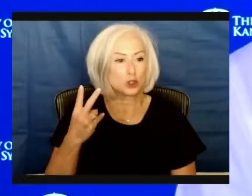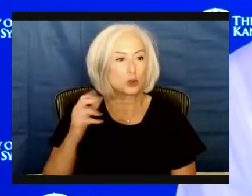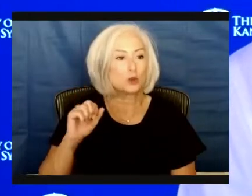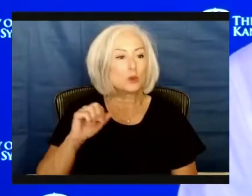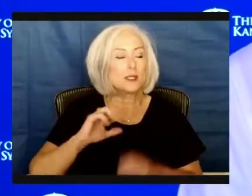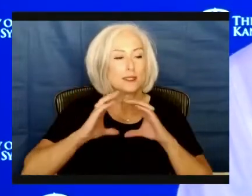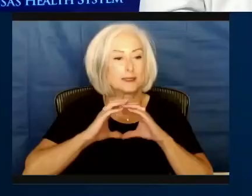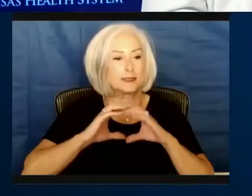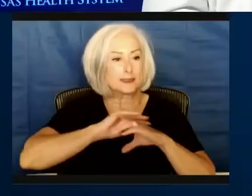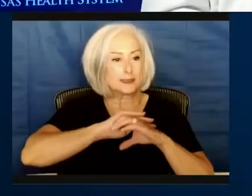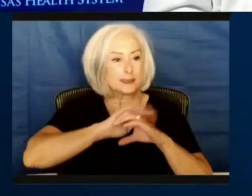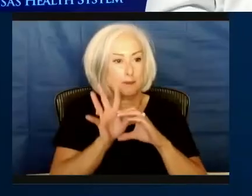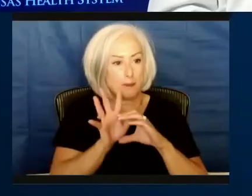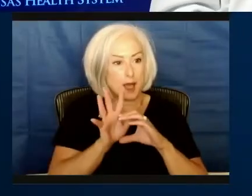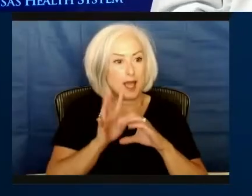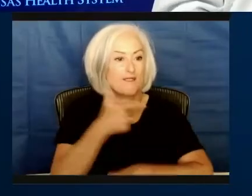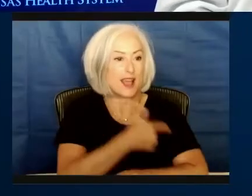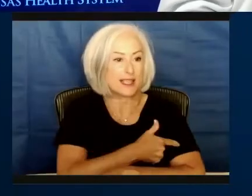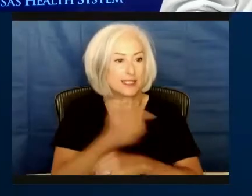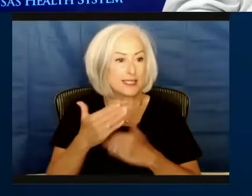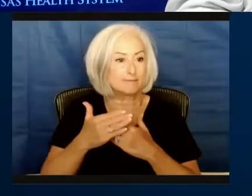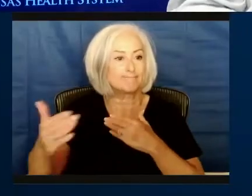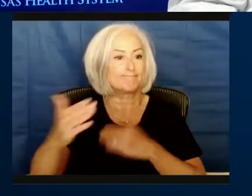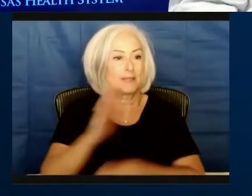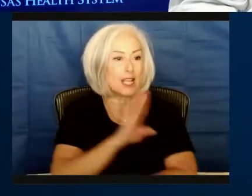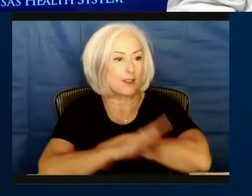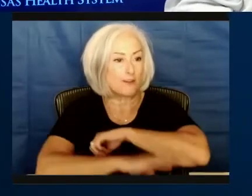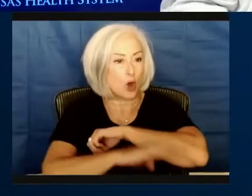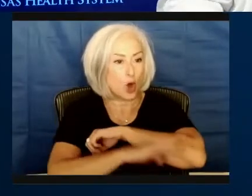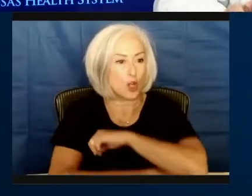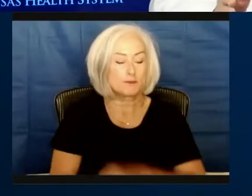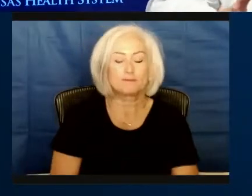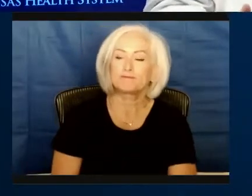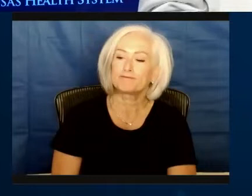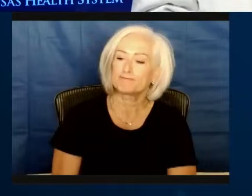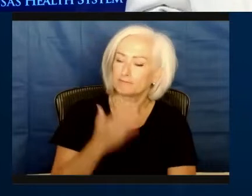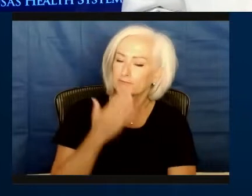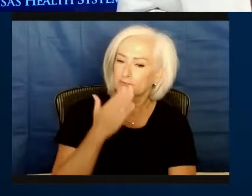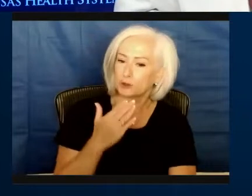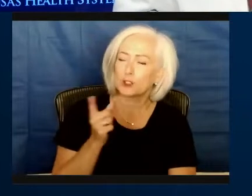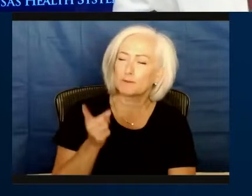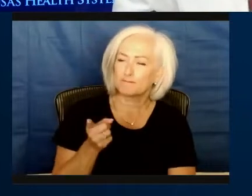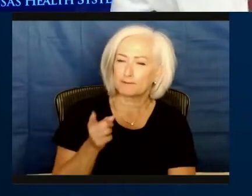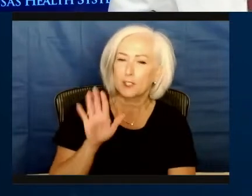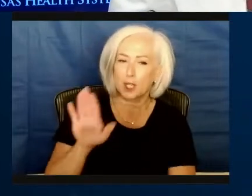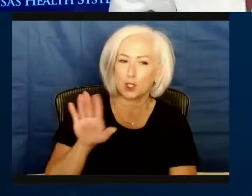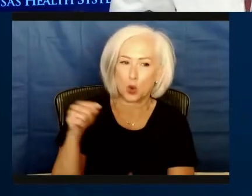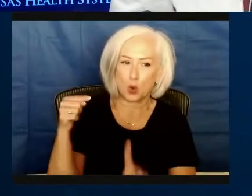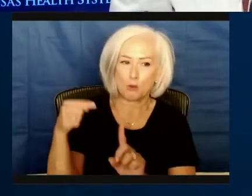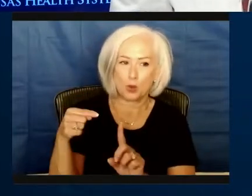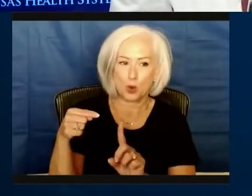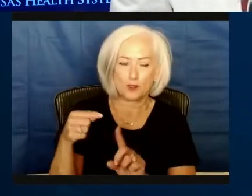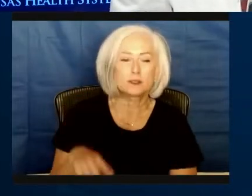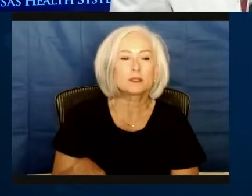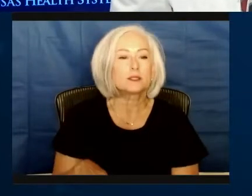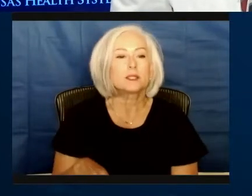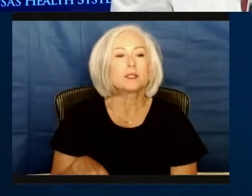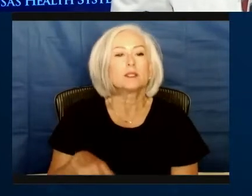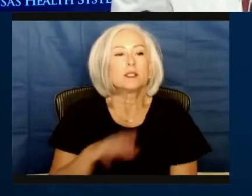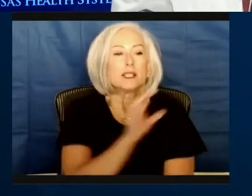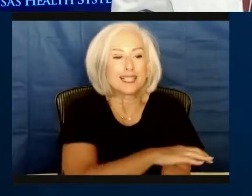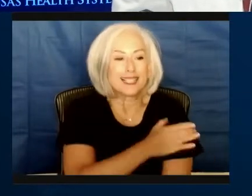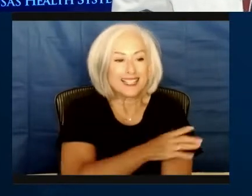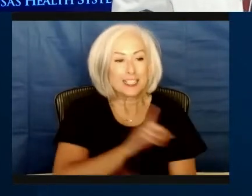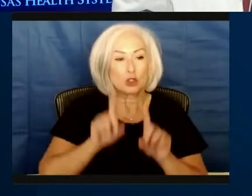fall. It'll be interesting because, first, to your point, they did their clinical trials with BA1 or